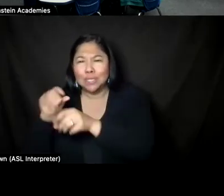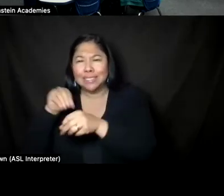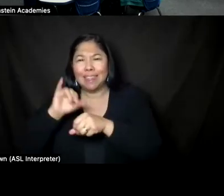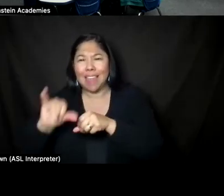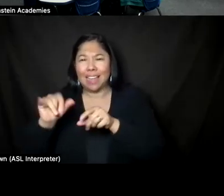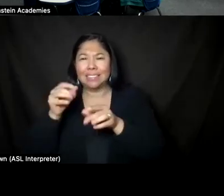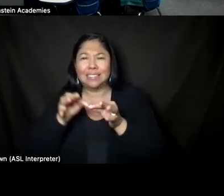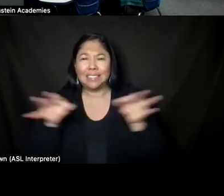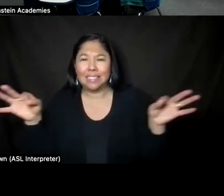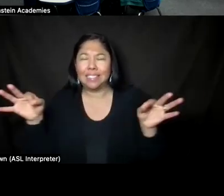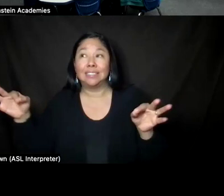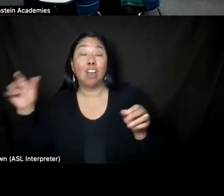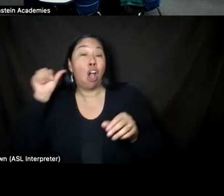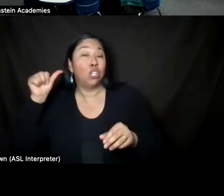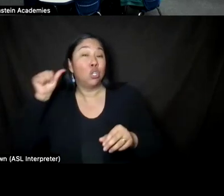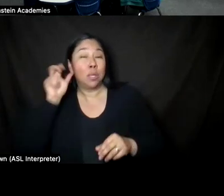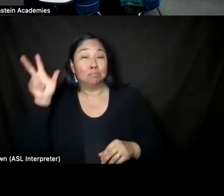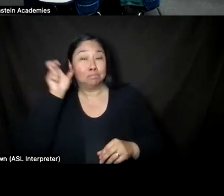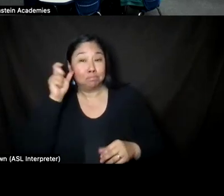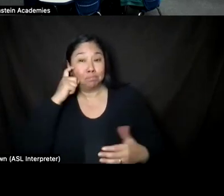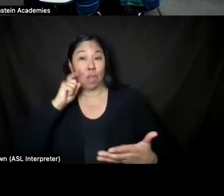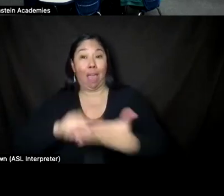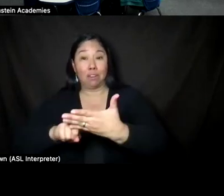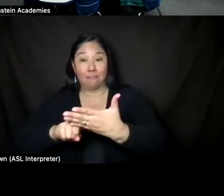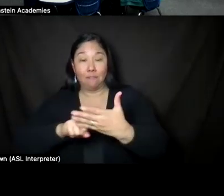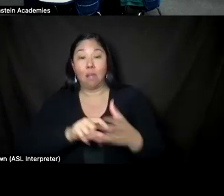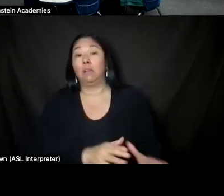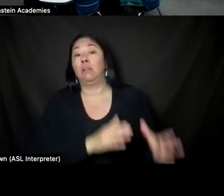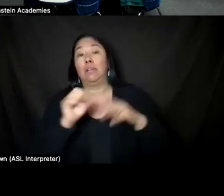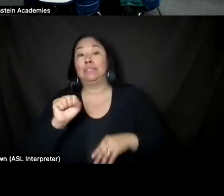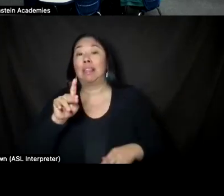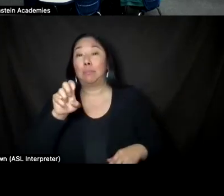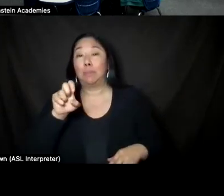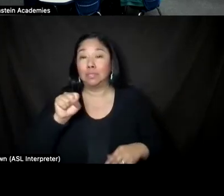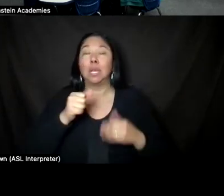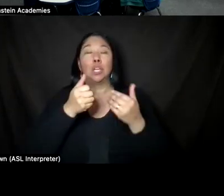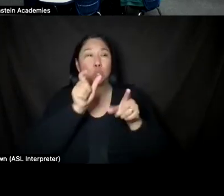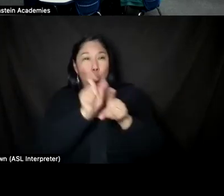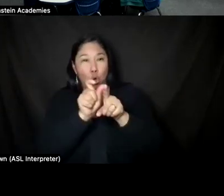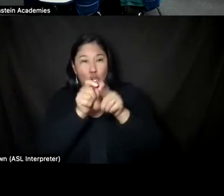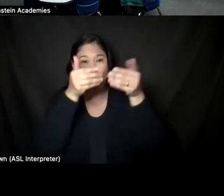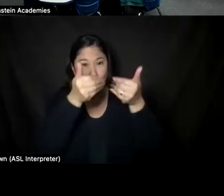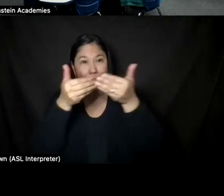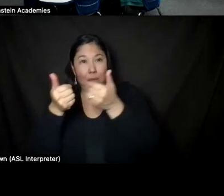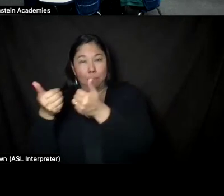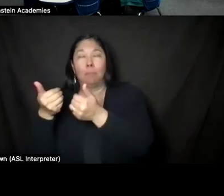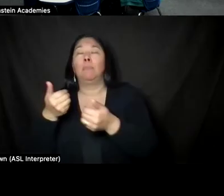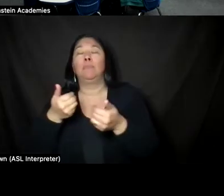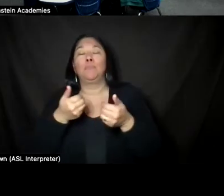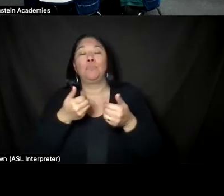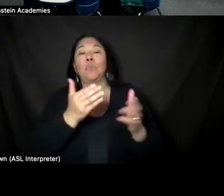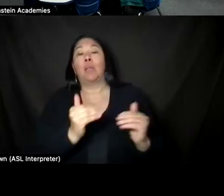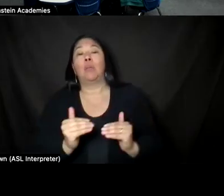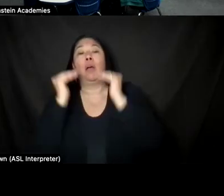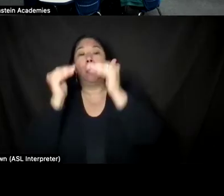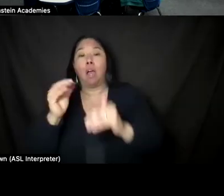identify auditorily the words. Then syllables, so breaking words into their parts, syllables. And then consonants and